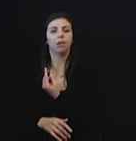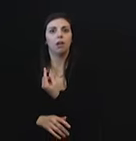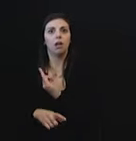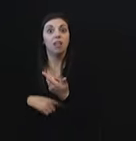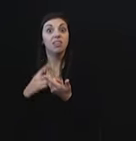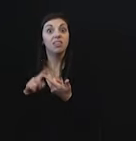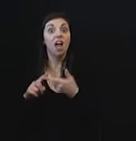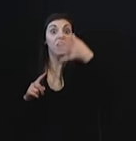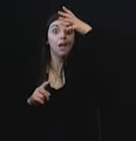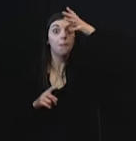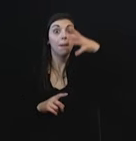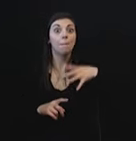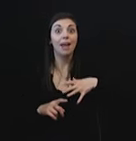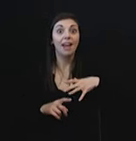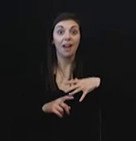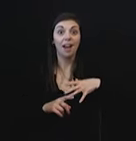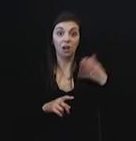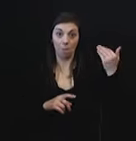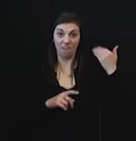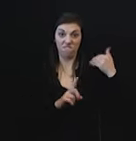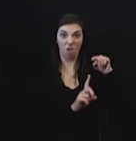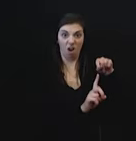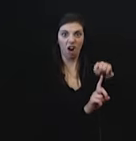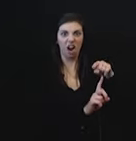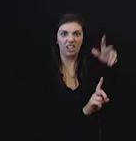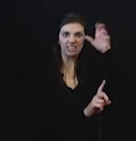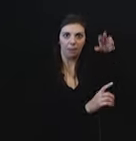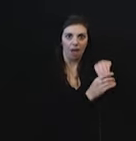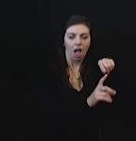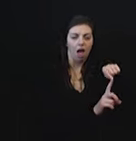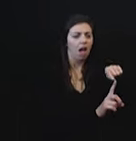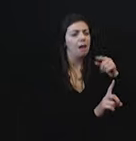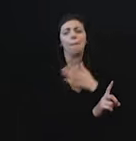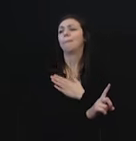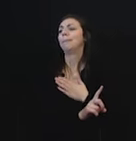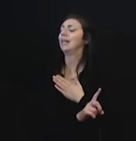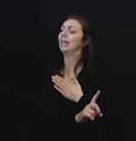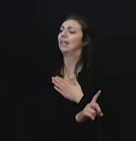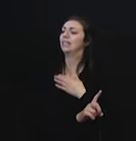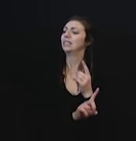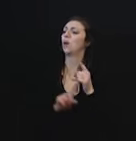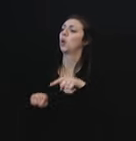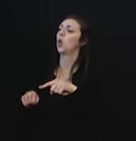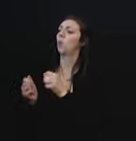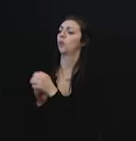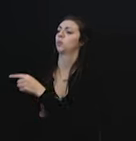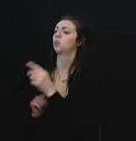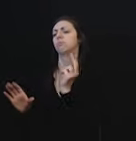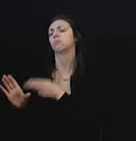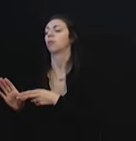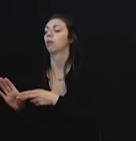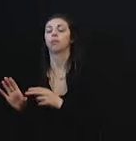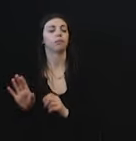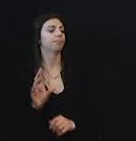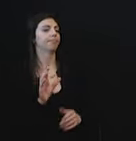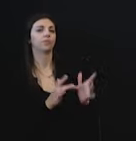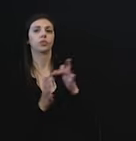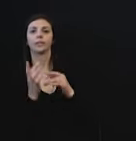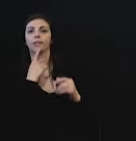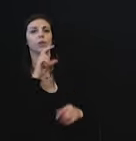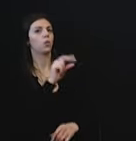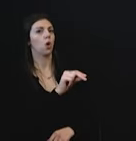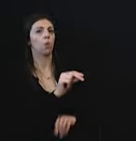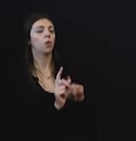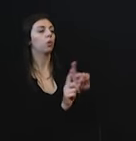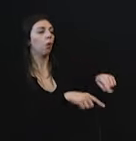demon-possessed begged to go with him. But Jesus said, "Now, no, go home to your family and tell them everything the Lord has done